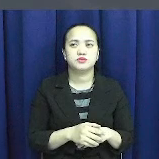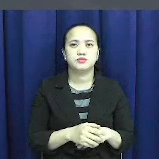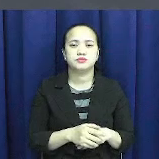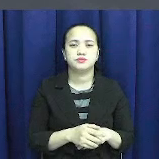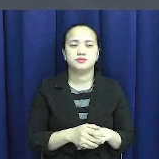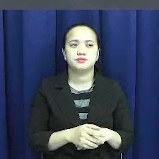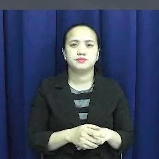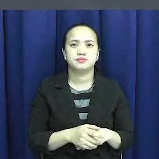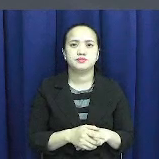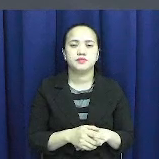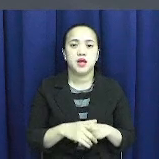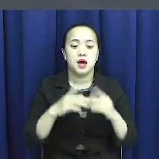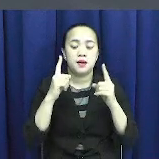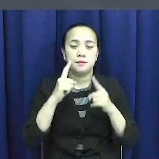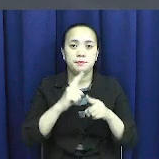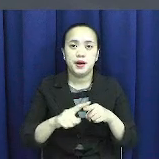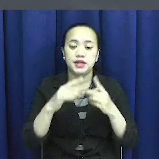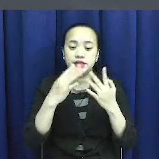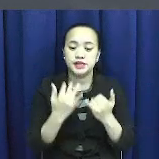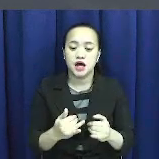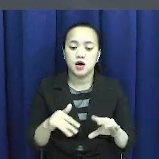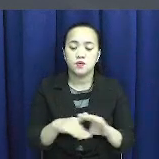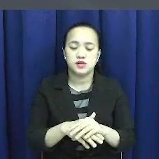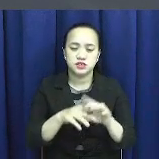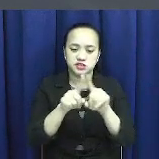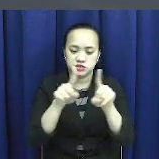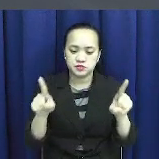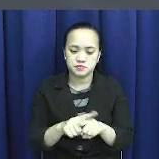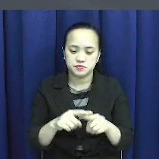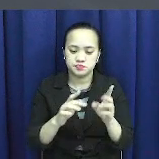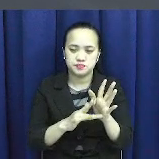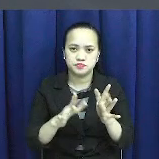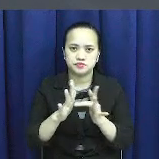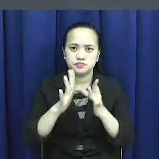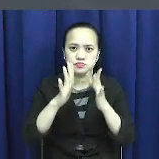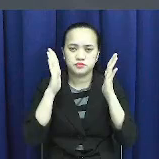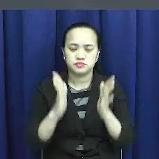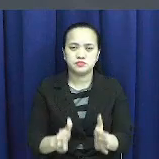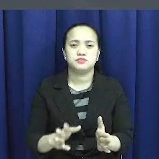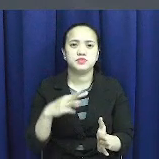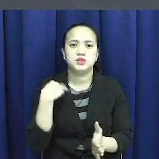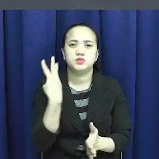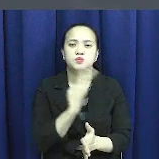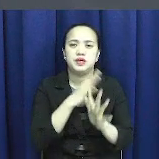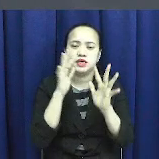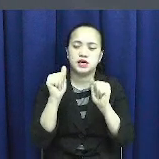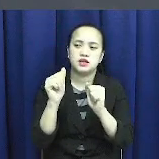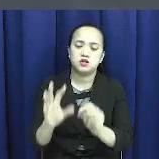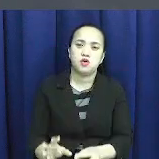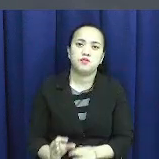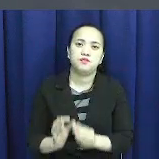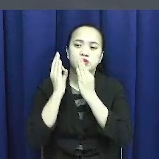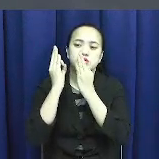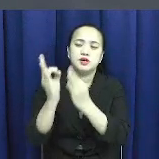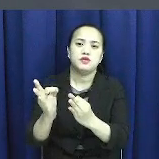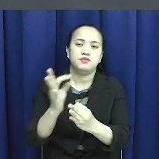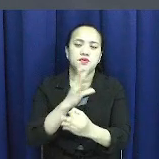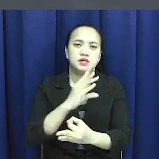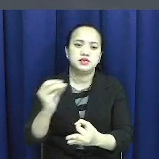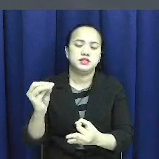Oh, pero ngayon tayo bilang mga anak ng Diyos, we can offer up sacrifices para din po sa atin.